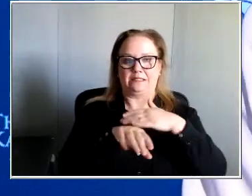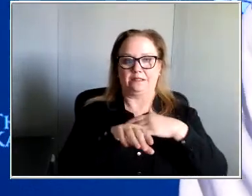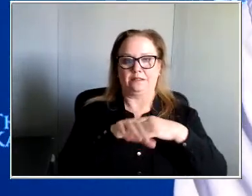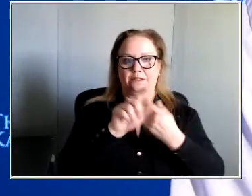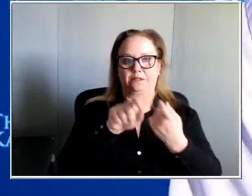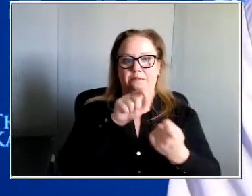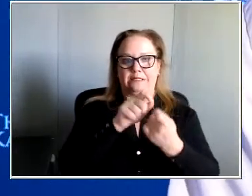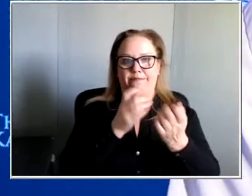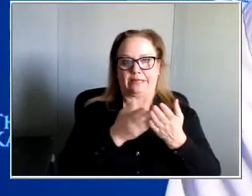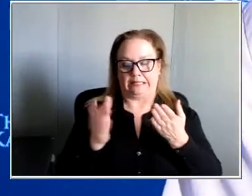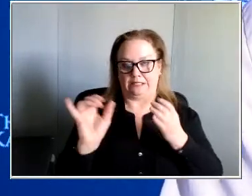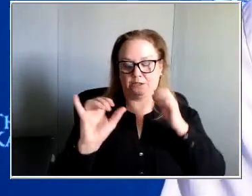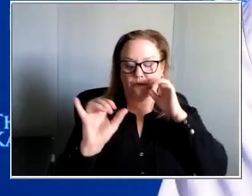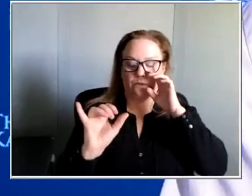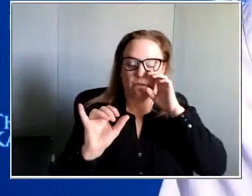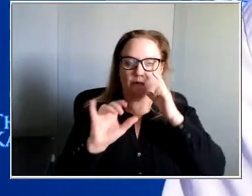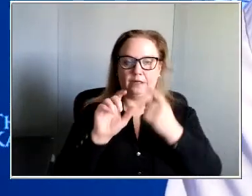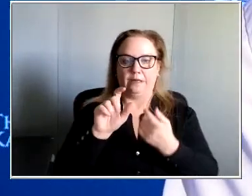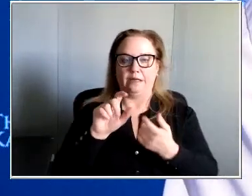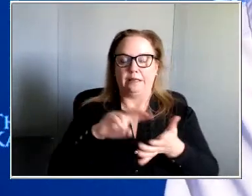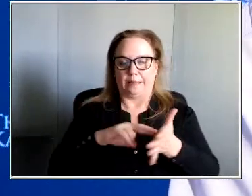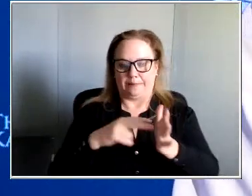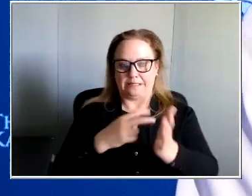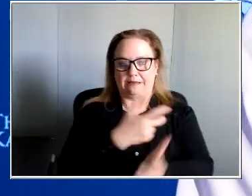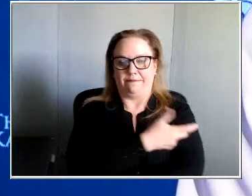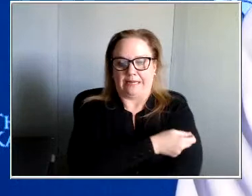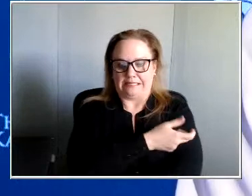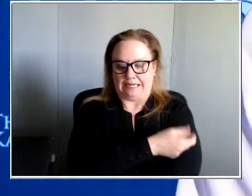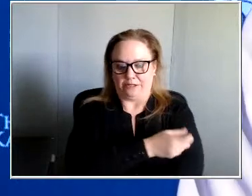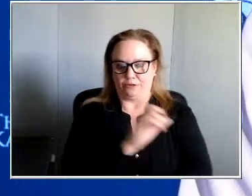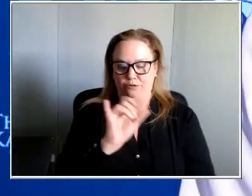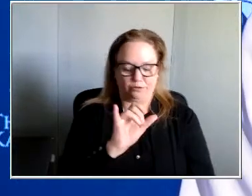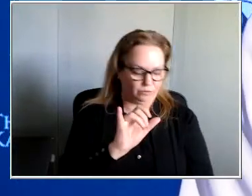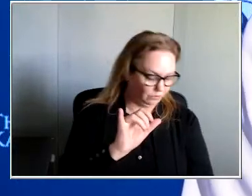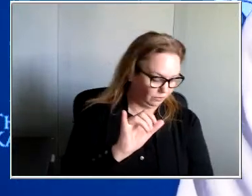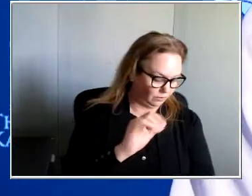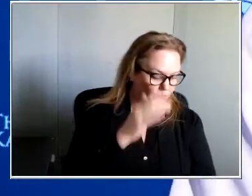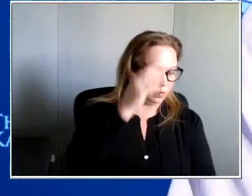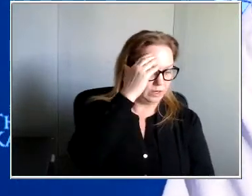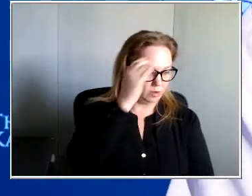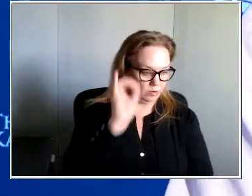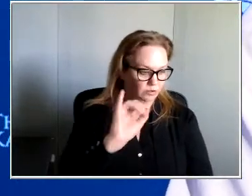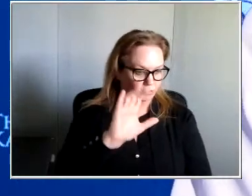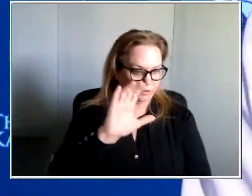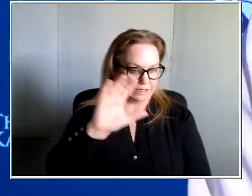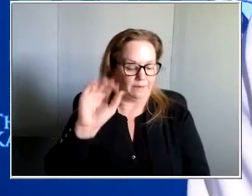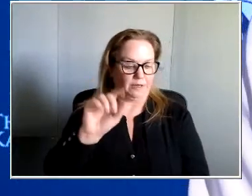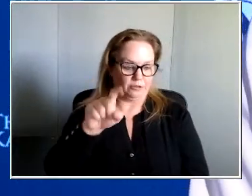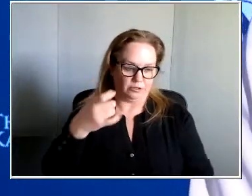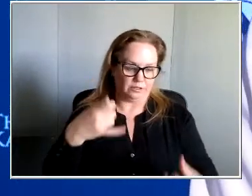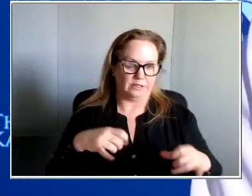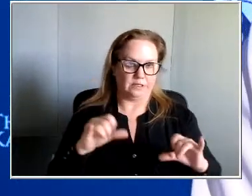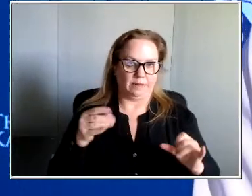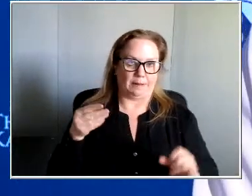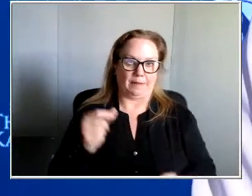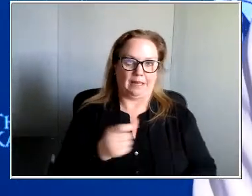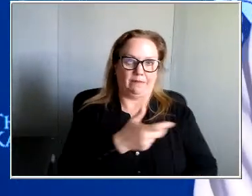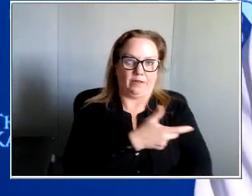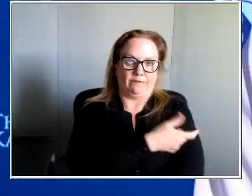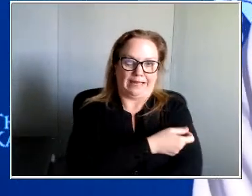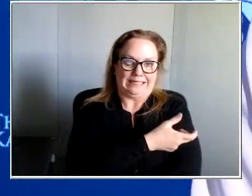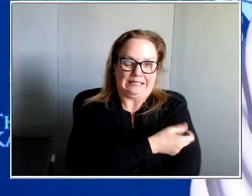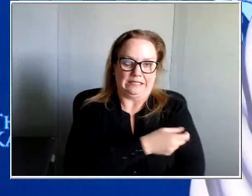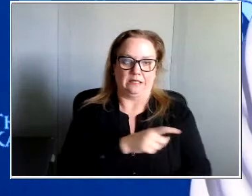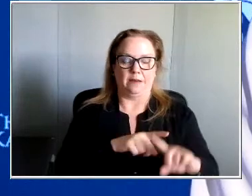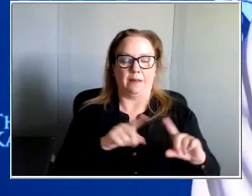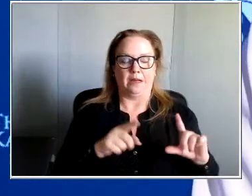as well, and that includes vaccination, although certainly we know that insurance companies should still be paying for those vaccines, but it's